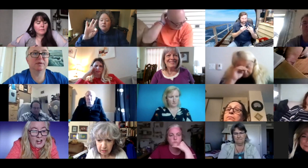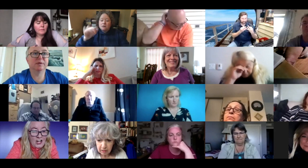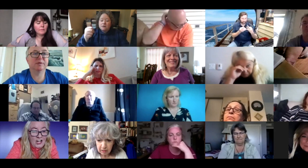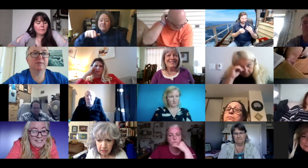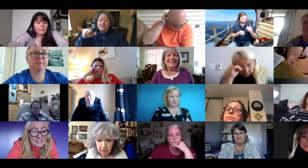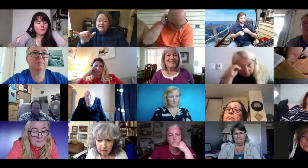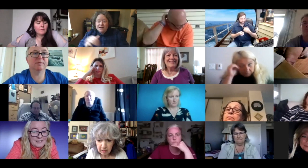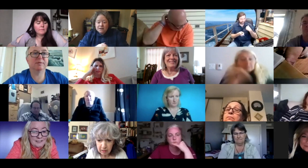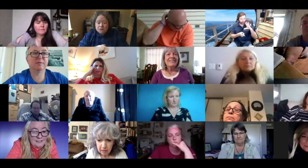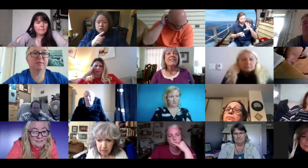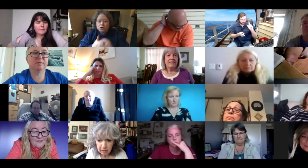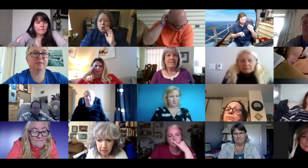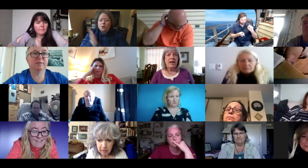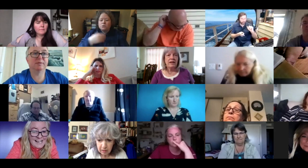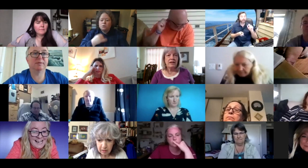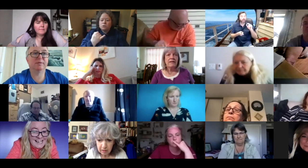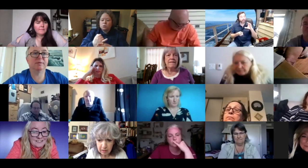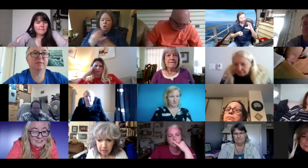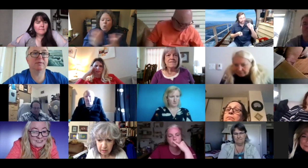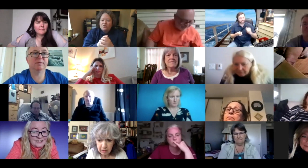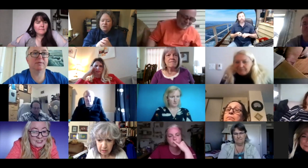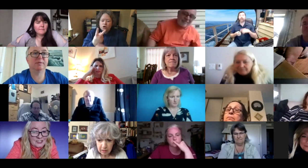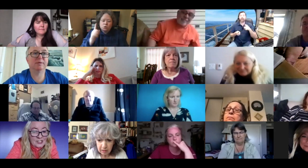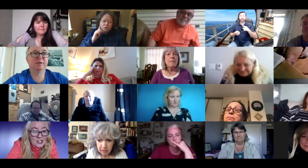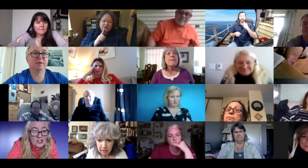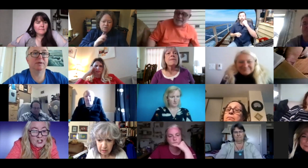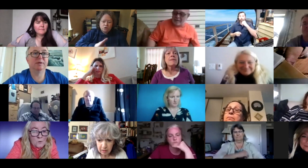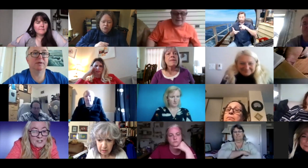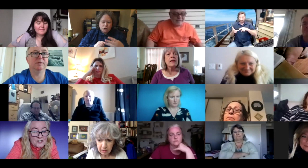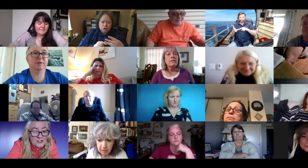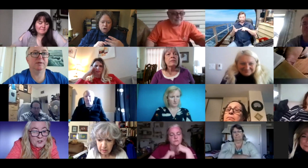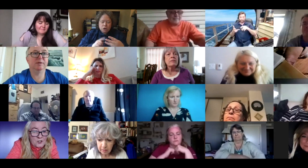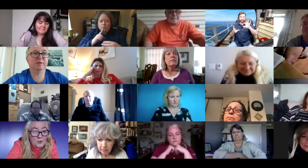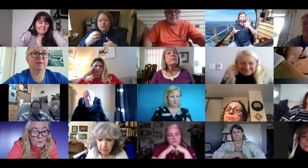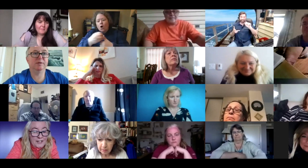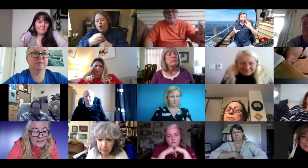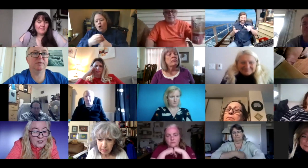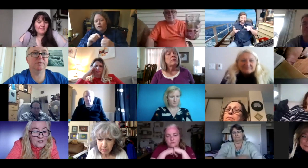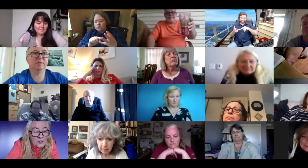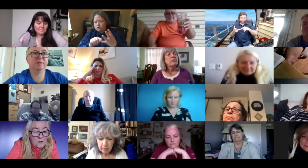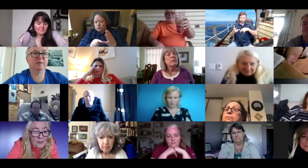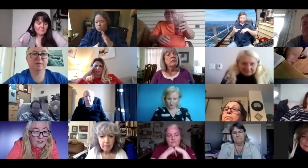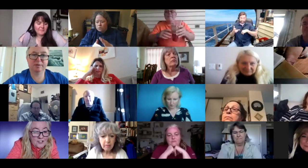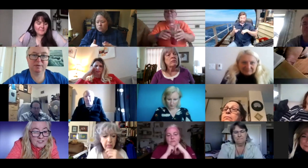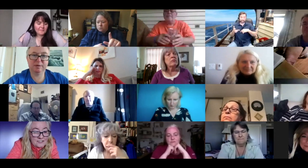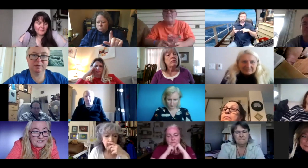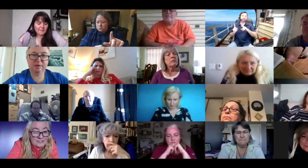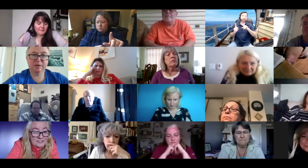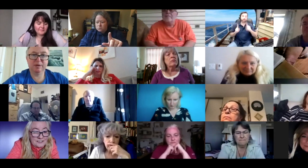The girl in the middle, Fanny, she went to school with two